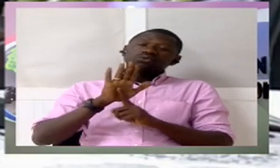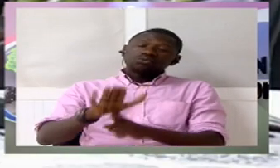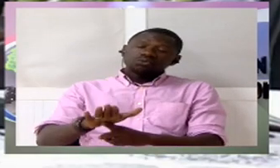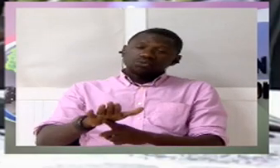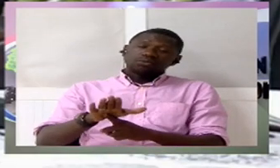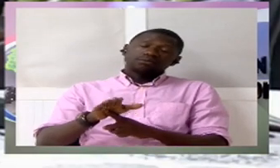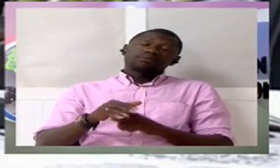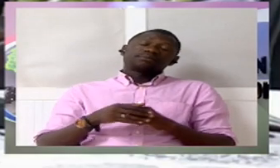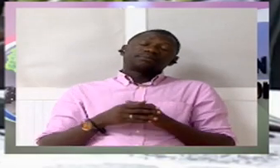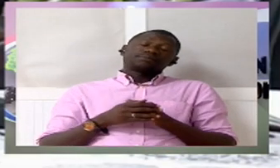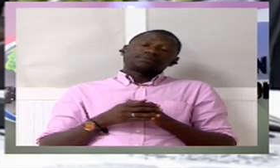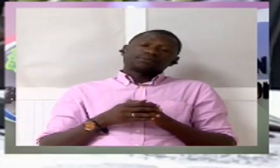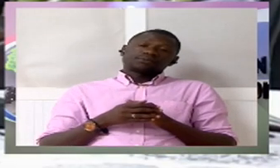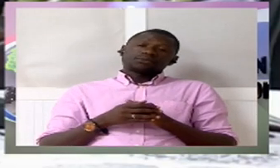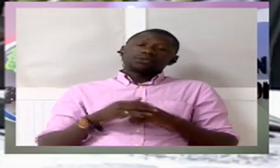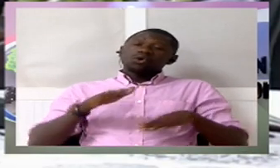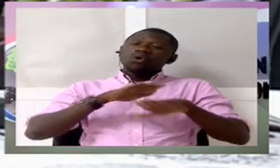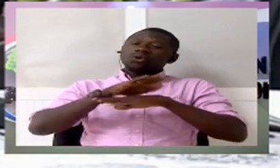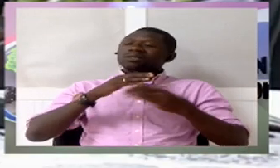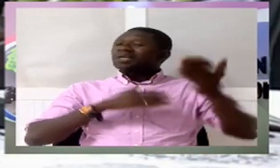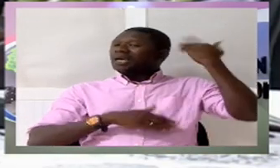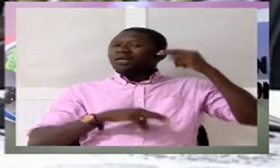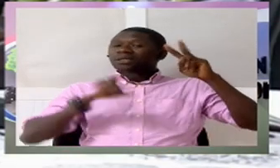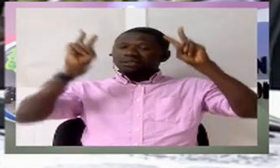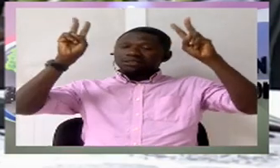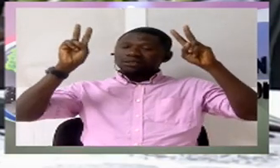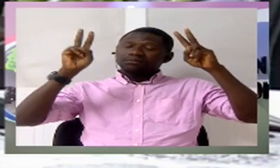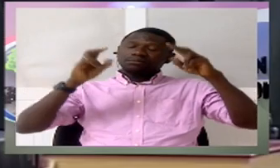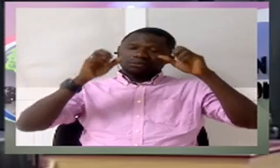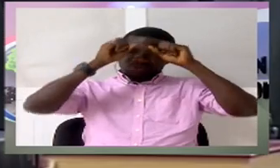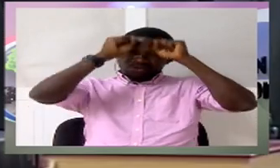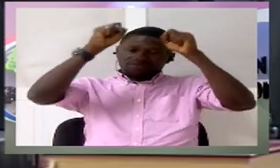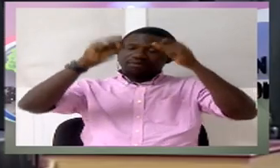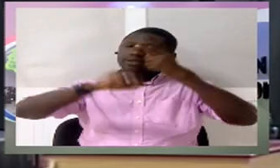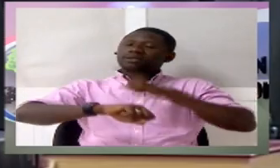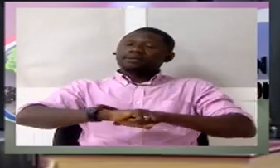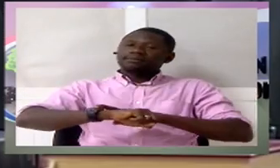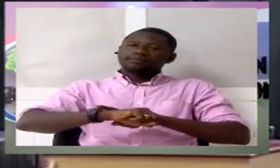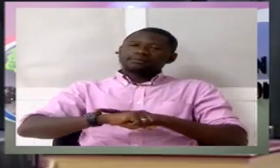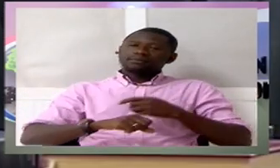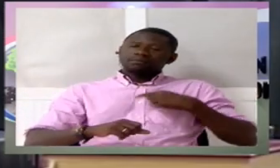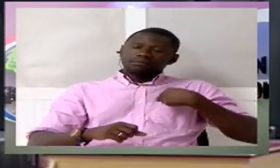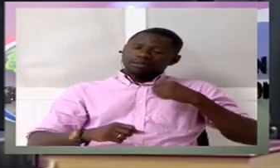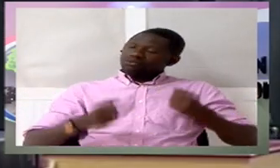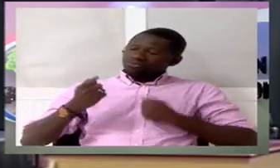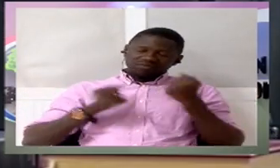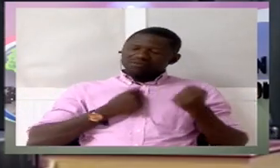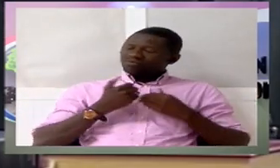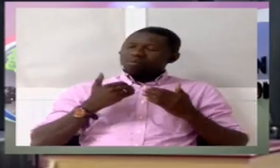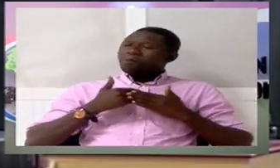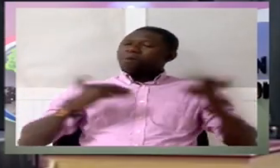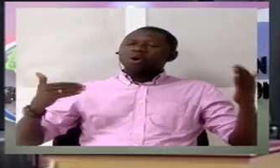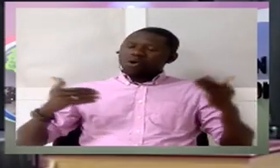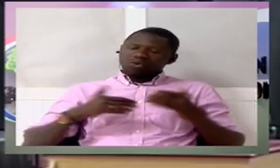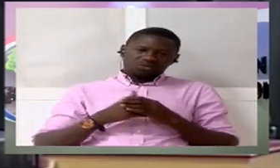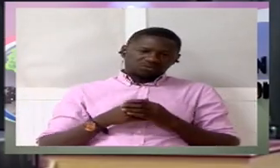Surdu. Under the former regime of Yaya Jammeh. Yaya Jammeh la maralo wi ci kono. I suffer a lot. Ndefan kunne ngombata